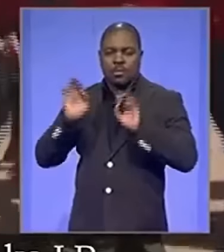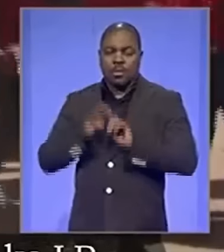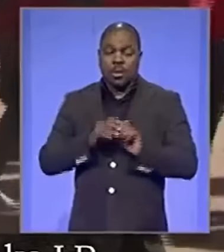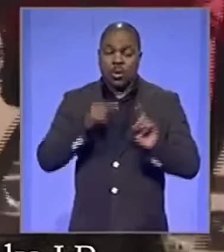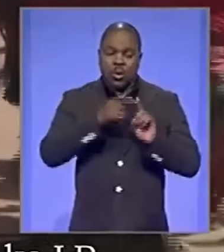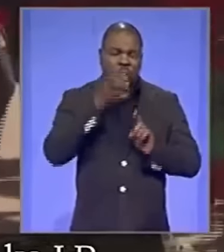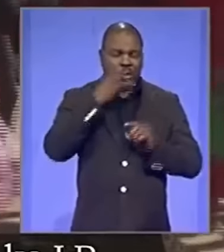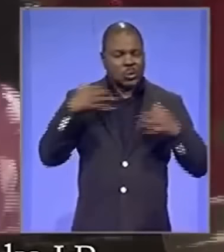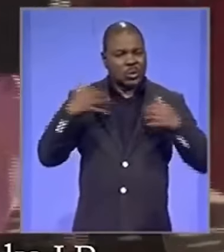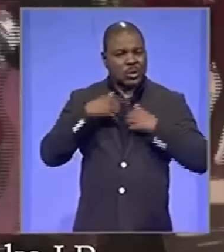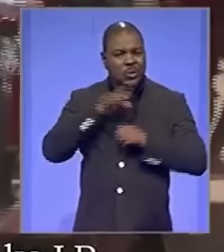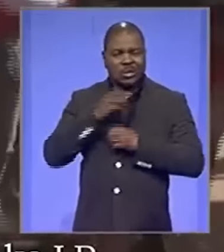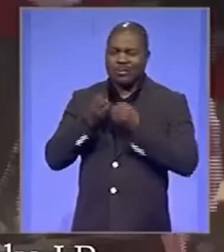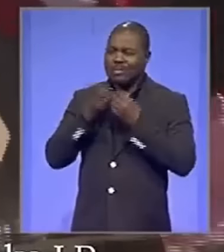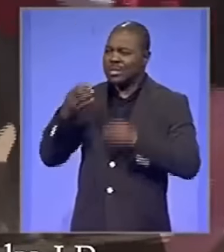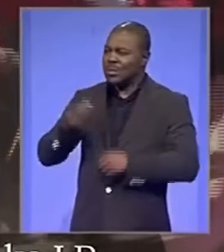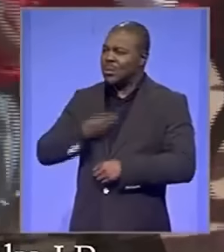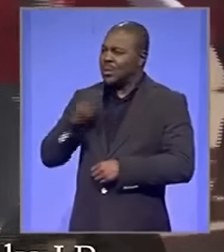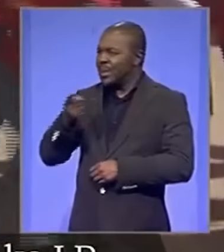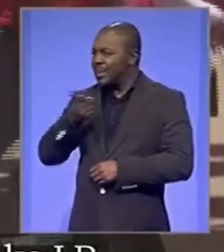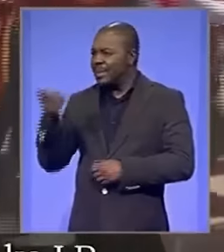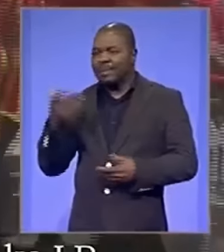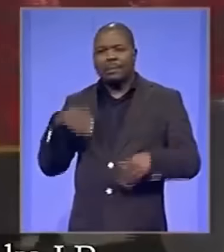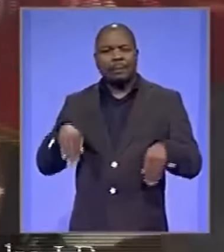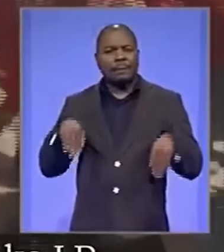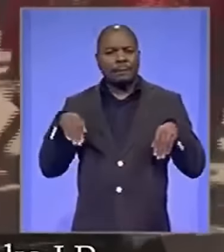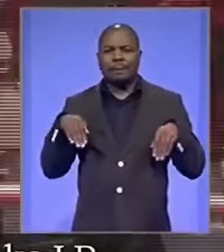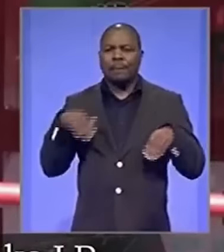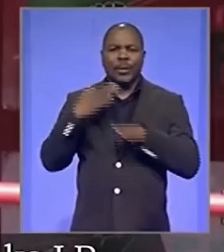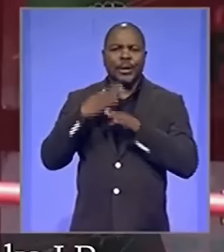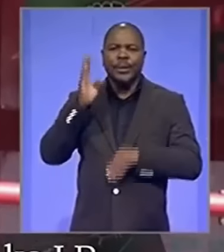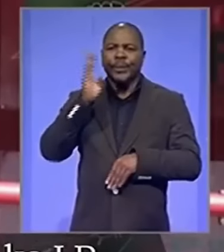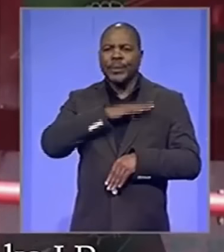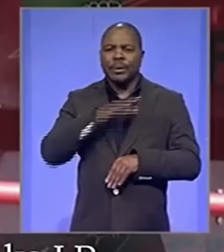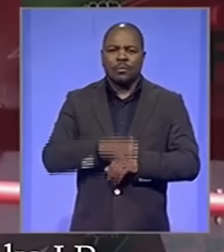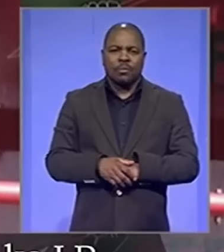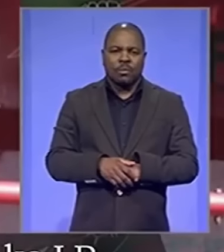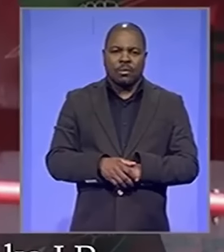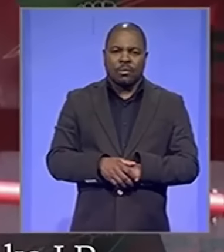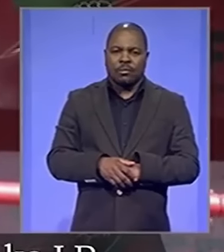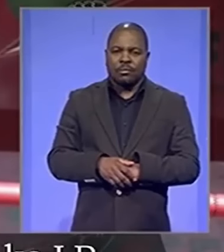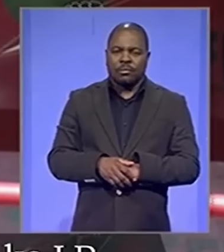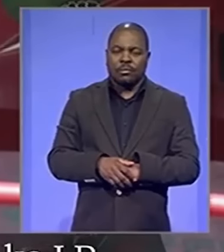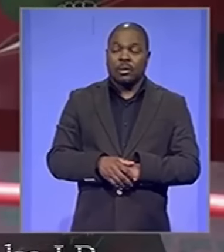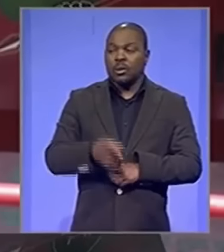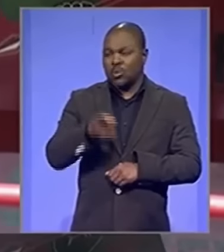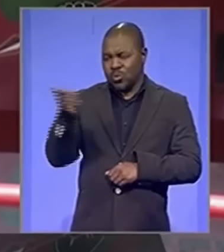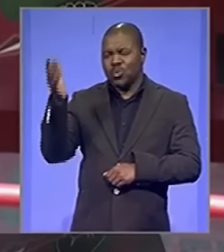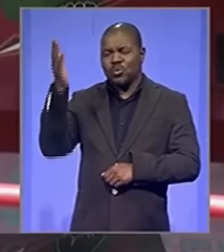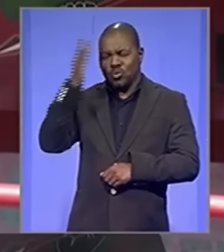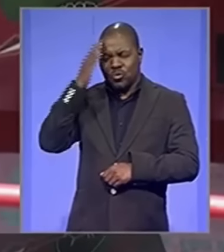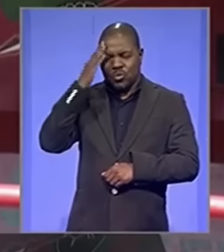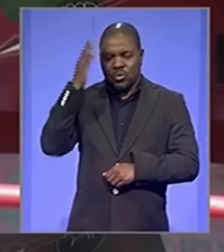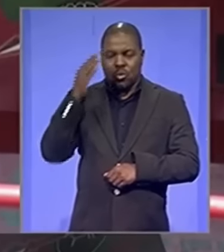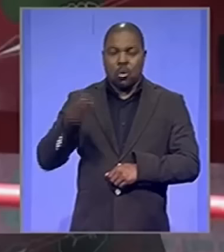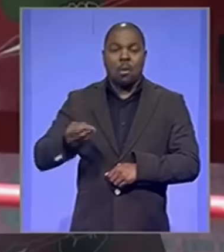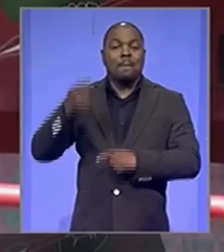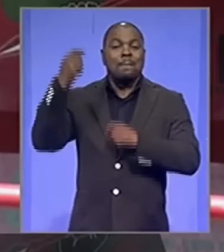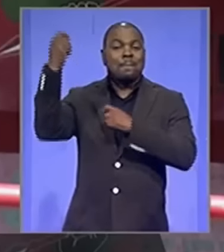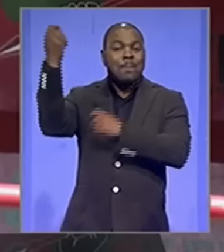bantši ba e ba e ba le mekgotha ka lebaka la tlhokego ya mešomo. Jalo re a tseba gore baswa ba